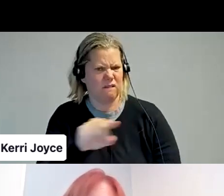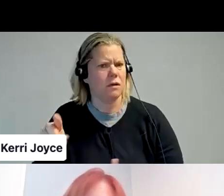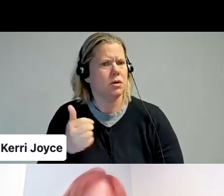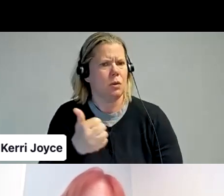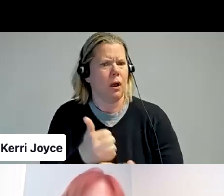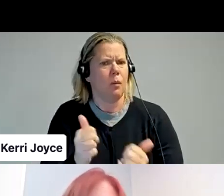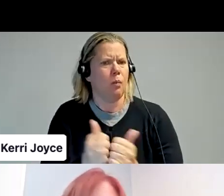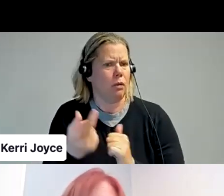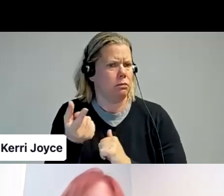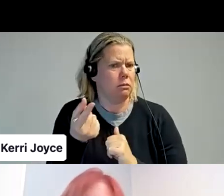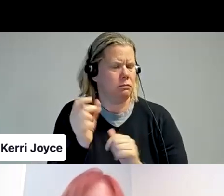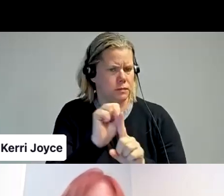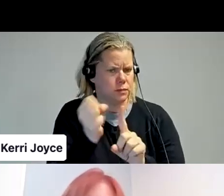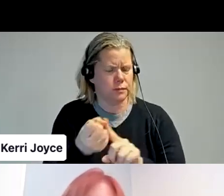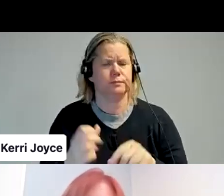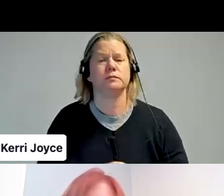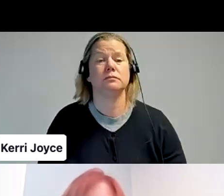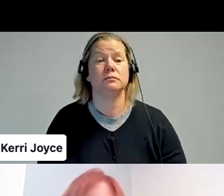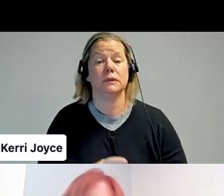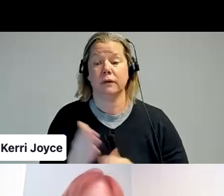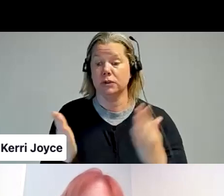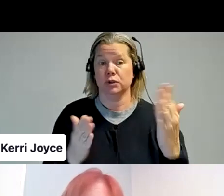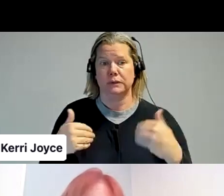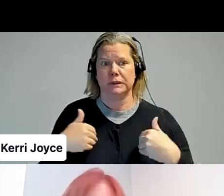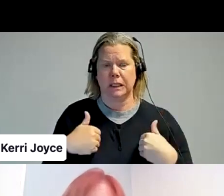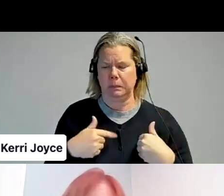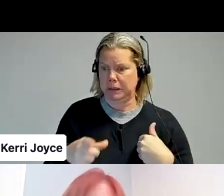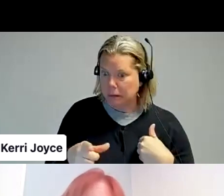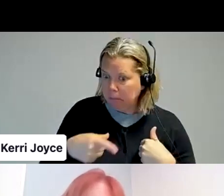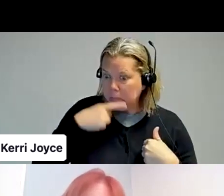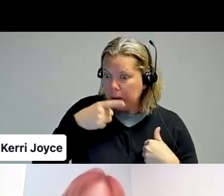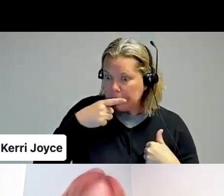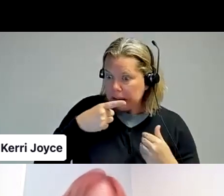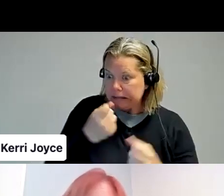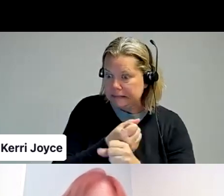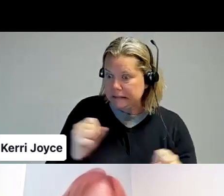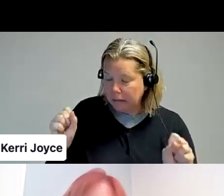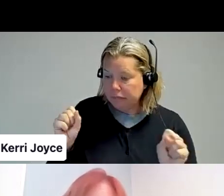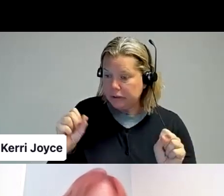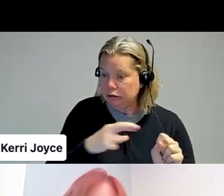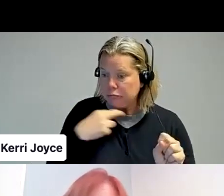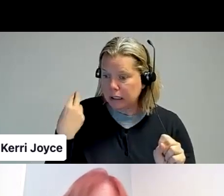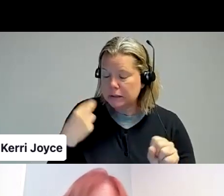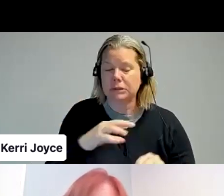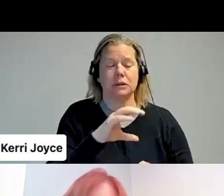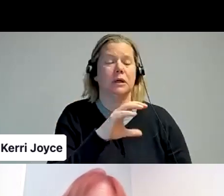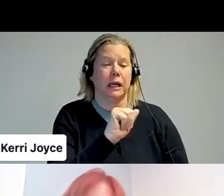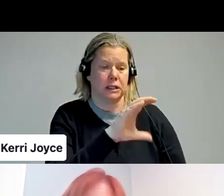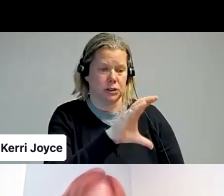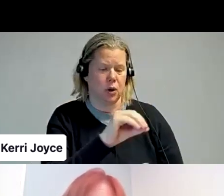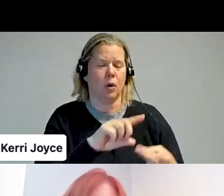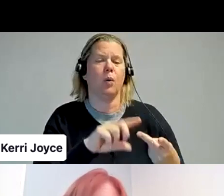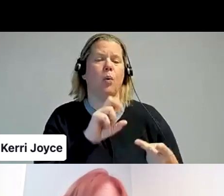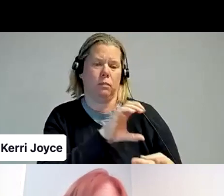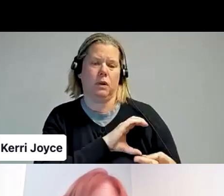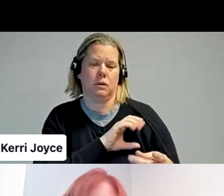situations. If a service animal is posing a public safety risk, the ACO or police should be called. Things to